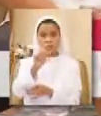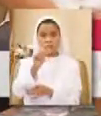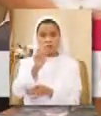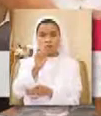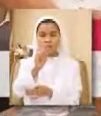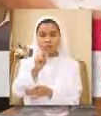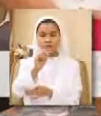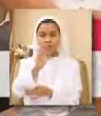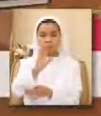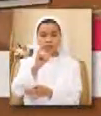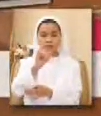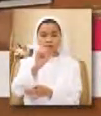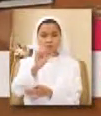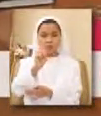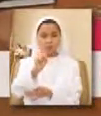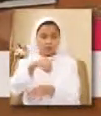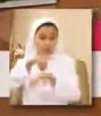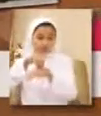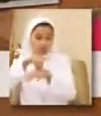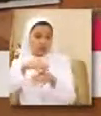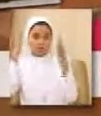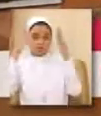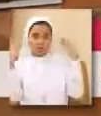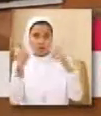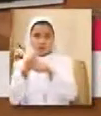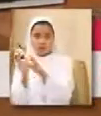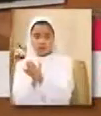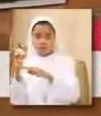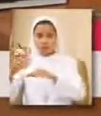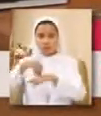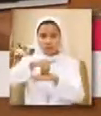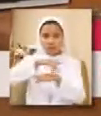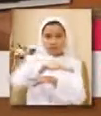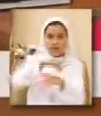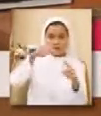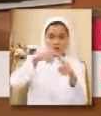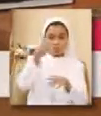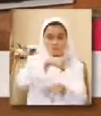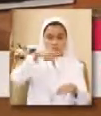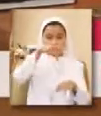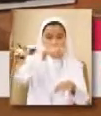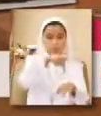to head this group of MOP sisters. That is correct. Ah, okay. When was that, sister? To me, this was in